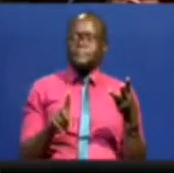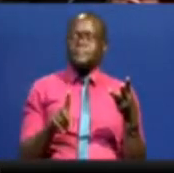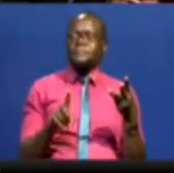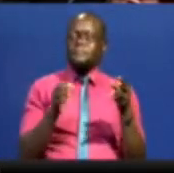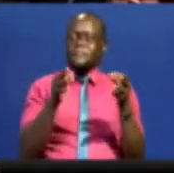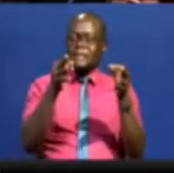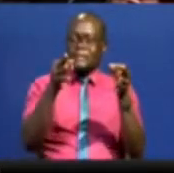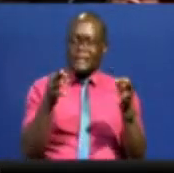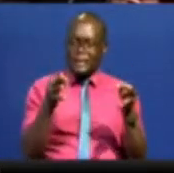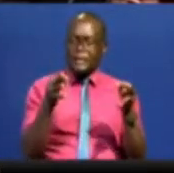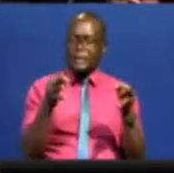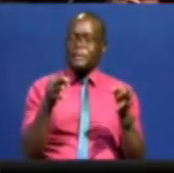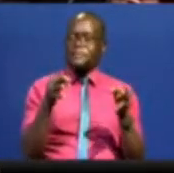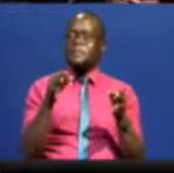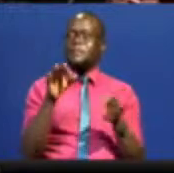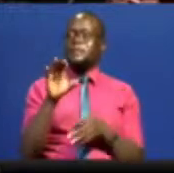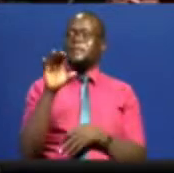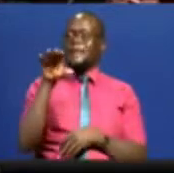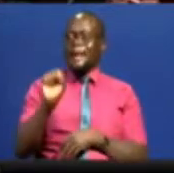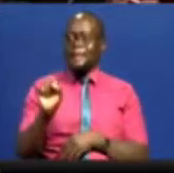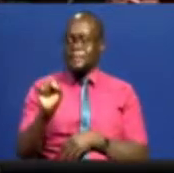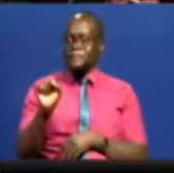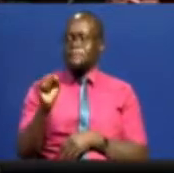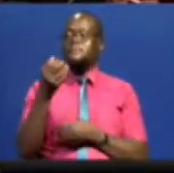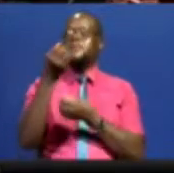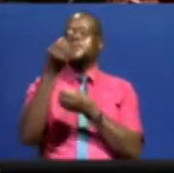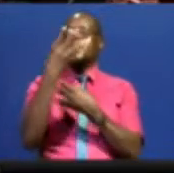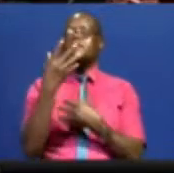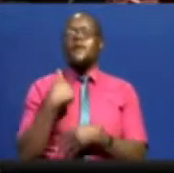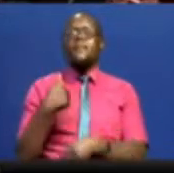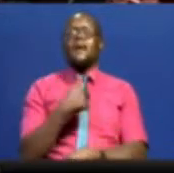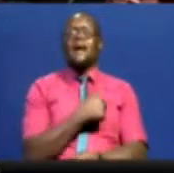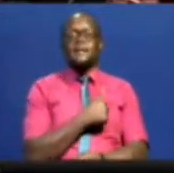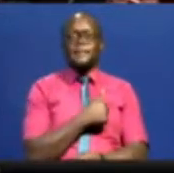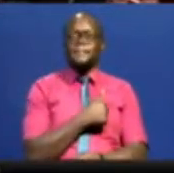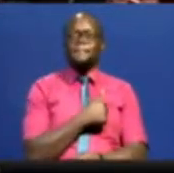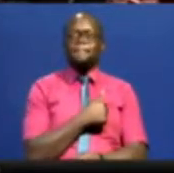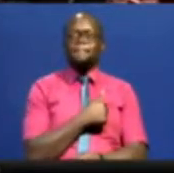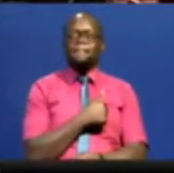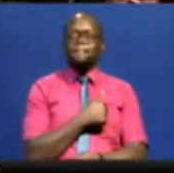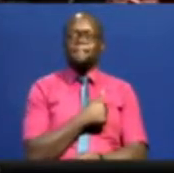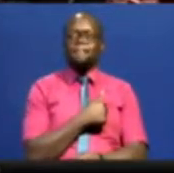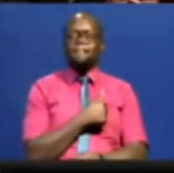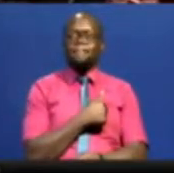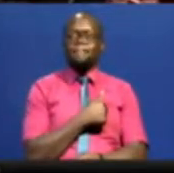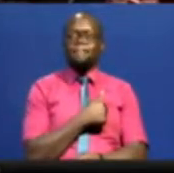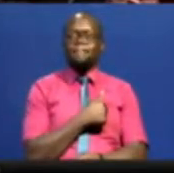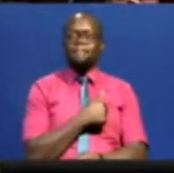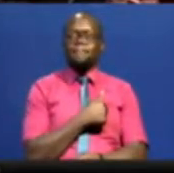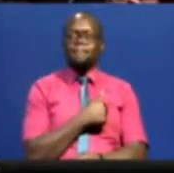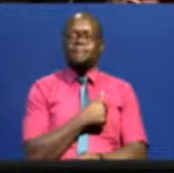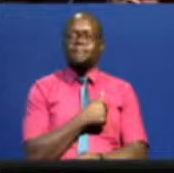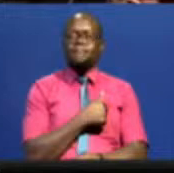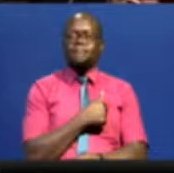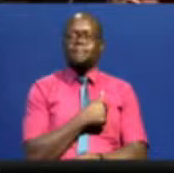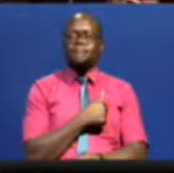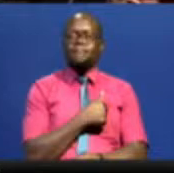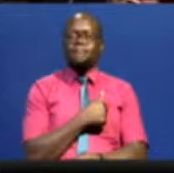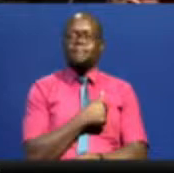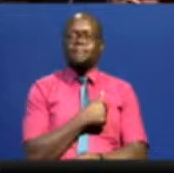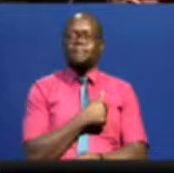the CS National Treasury to come forth and inform the House,